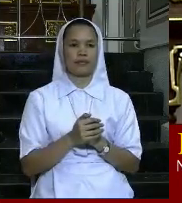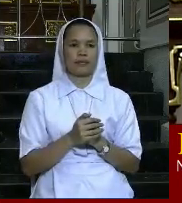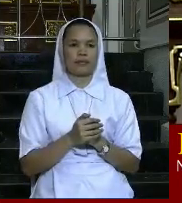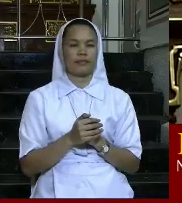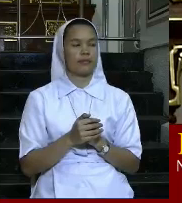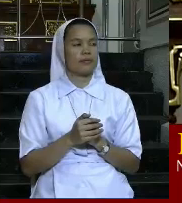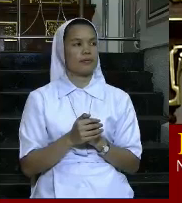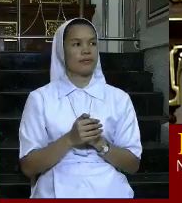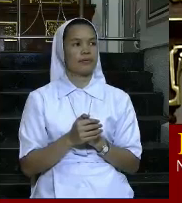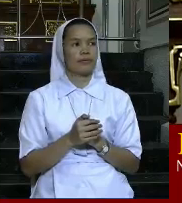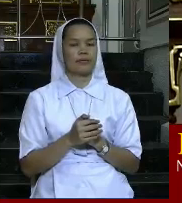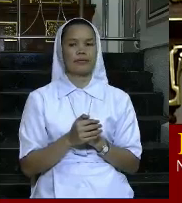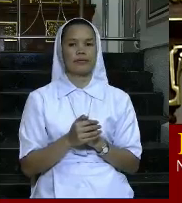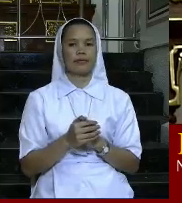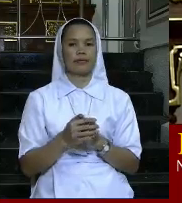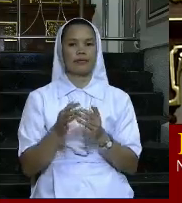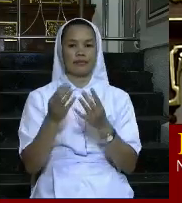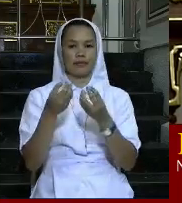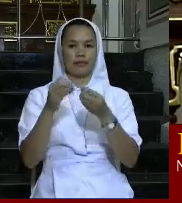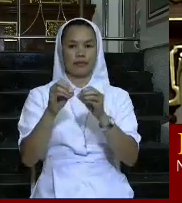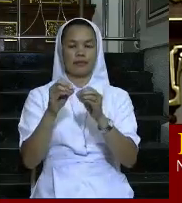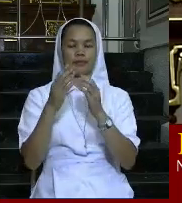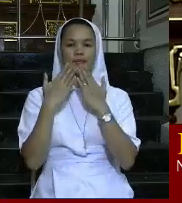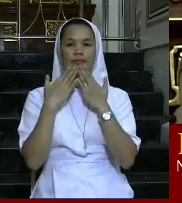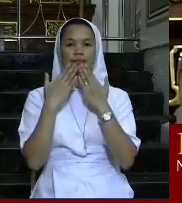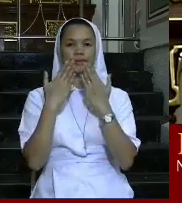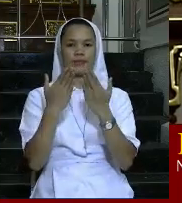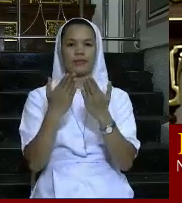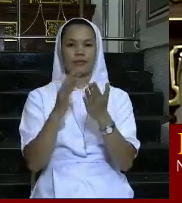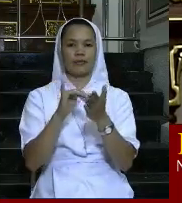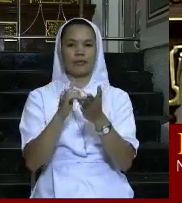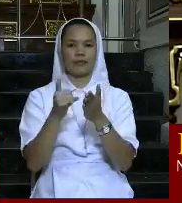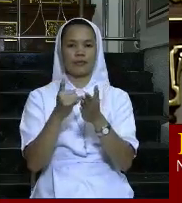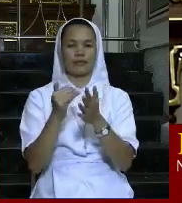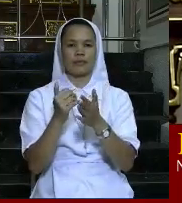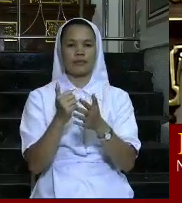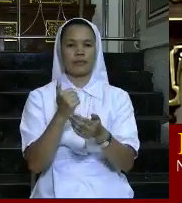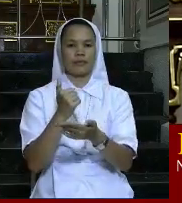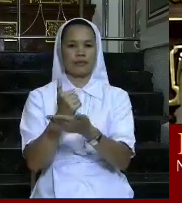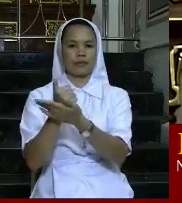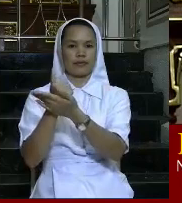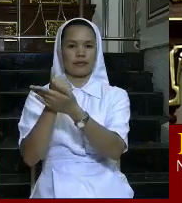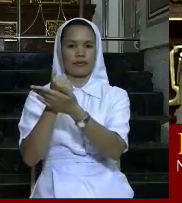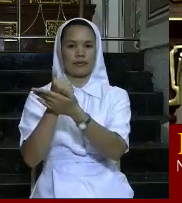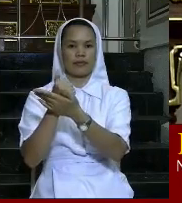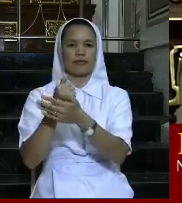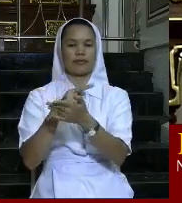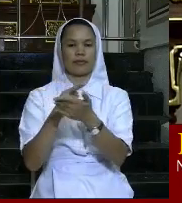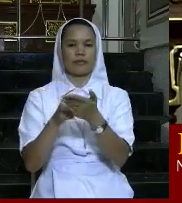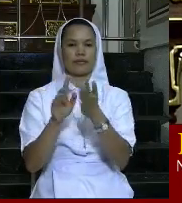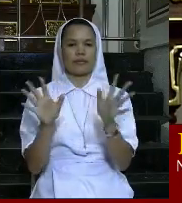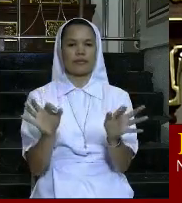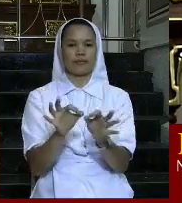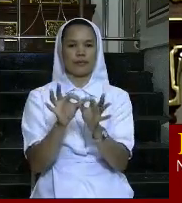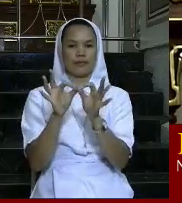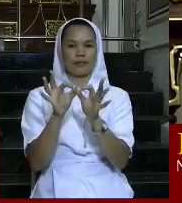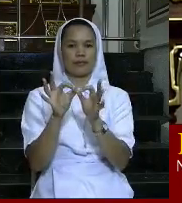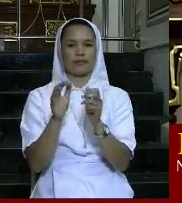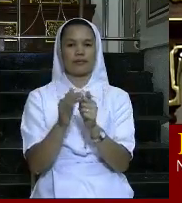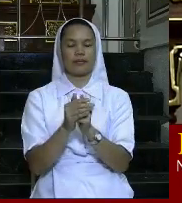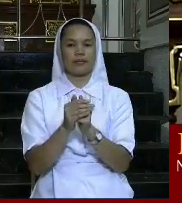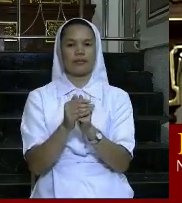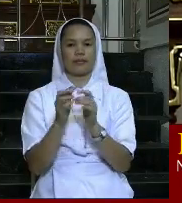Let me take this opportunity to thank all those who have assisted at this Mass,